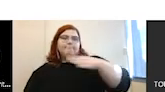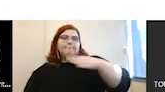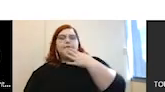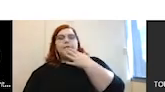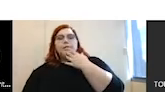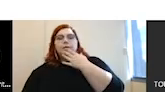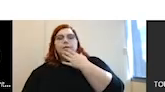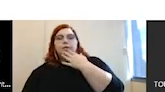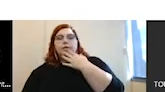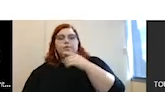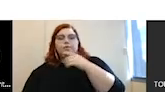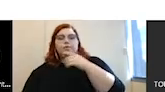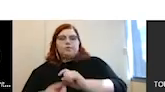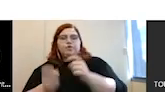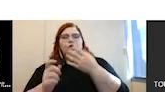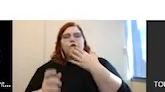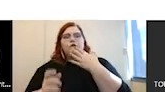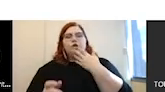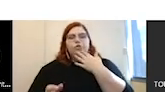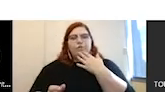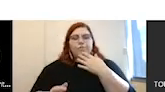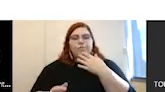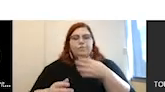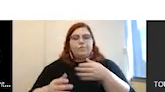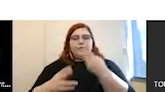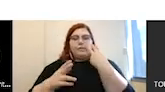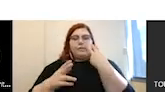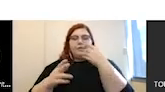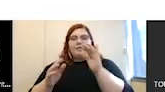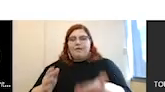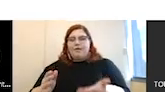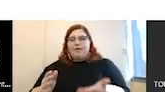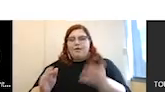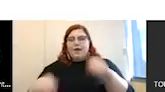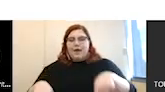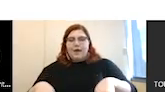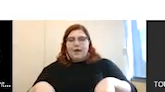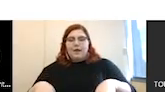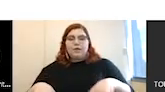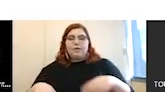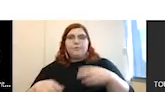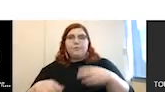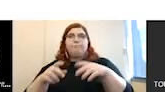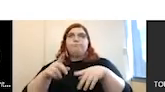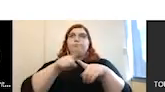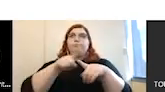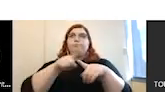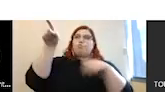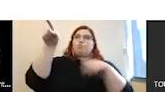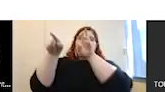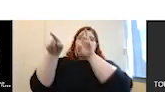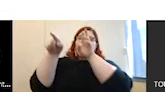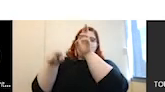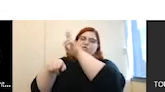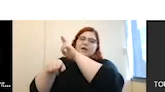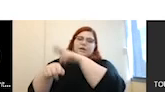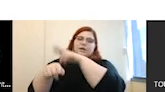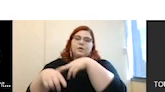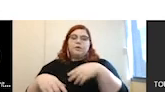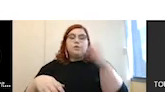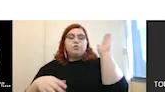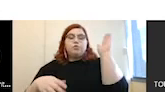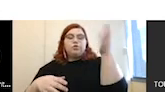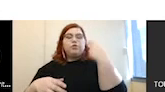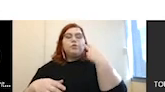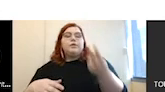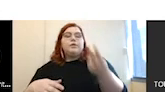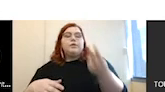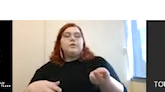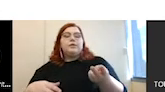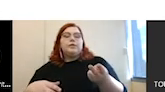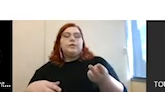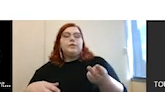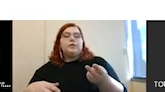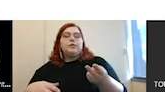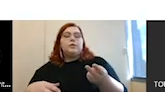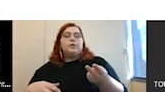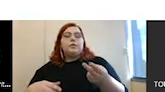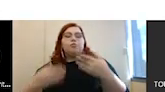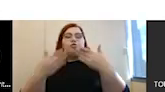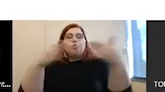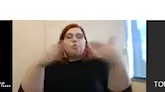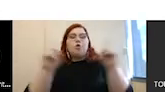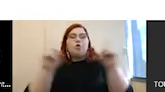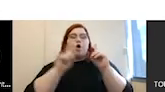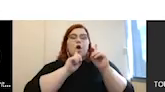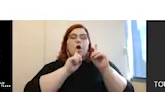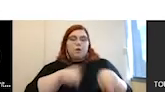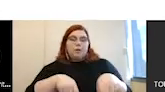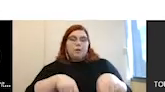see up here in the top right. So in this presentation, you're going to see the broad command. You're going